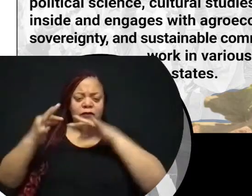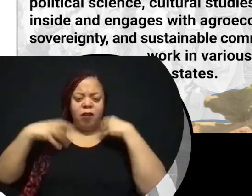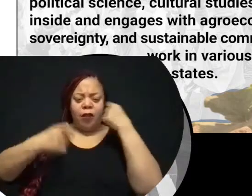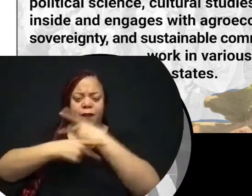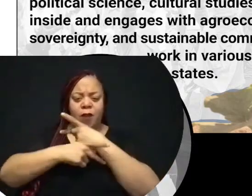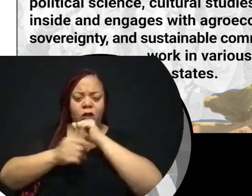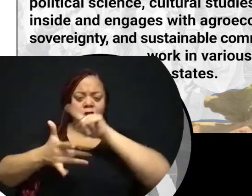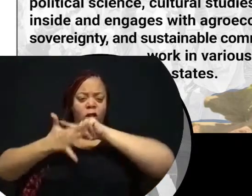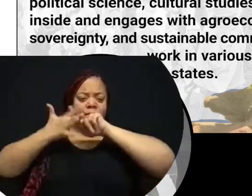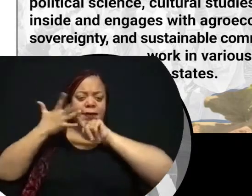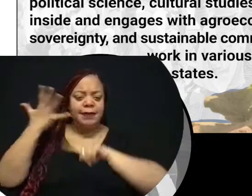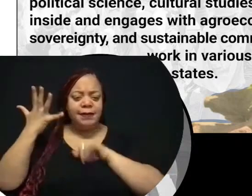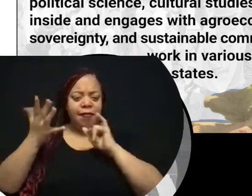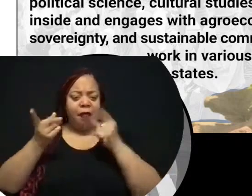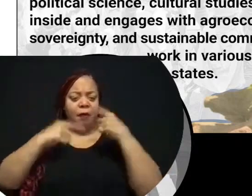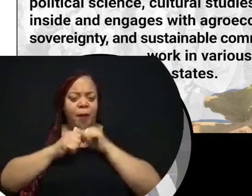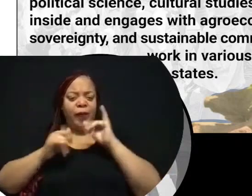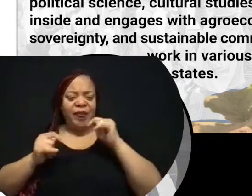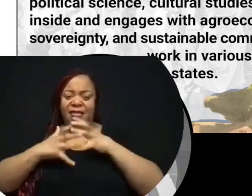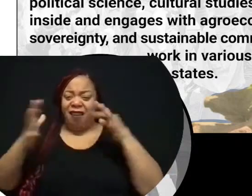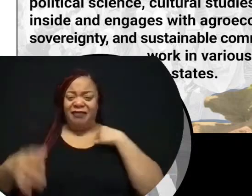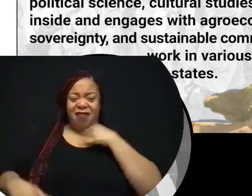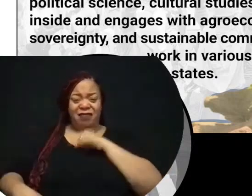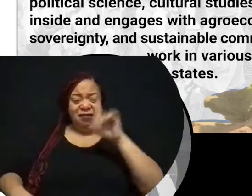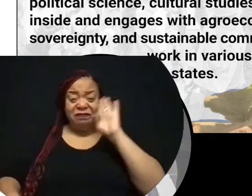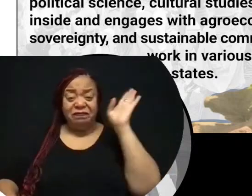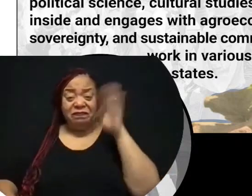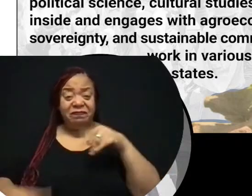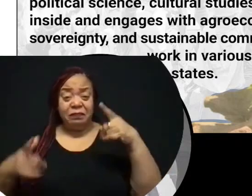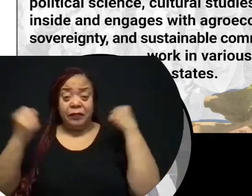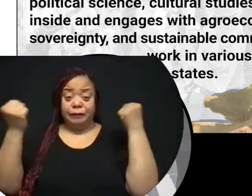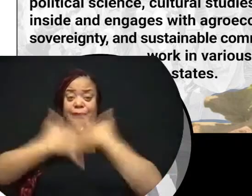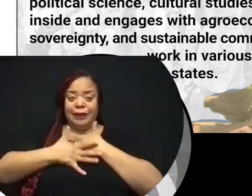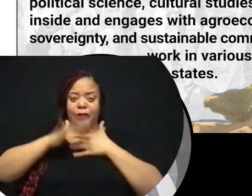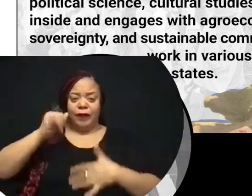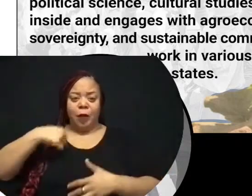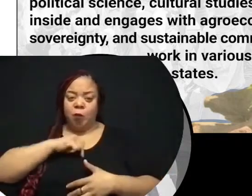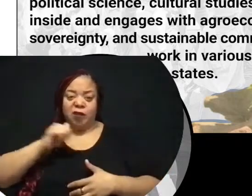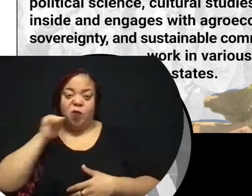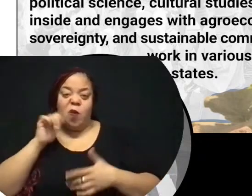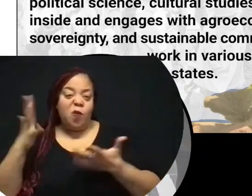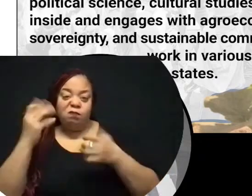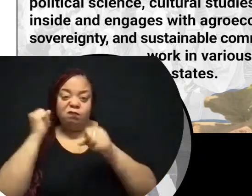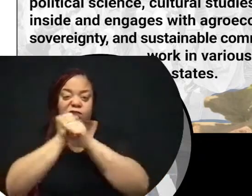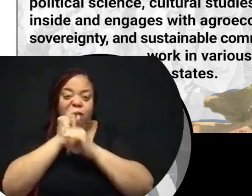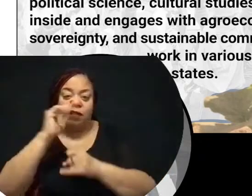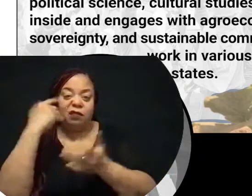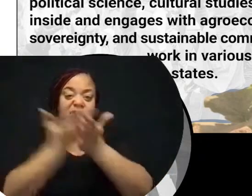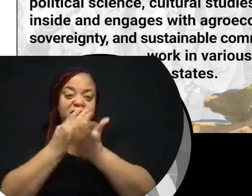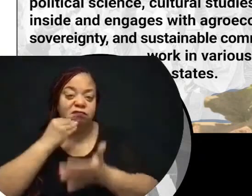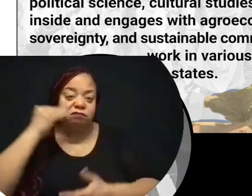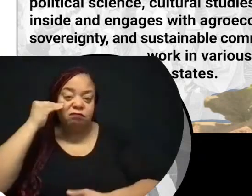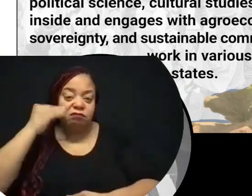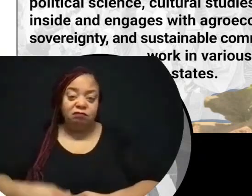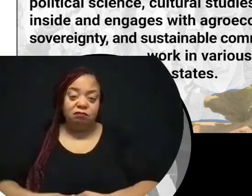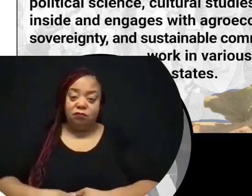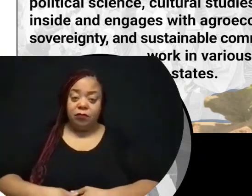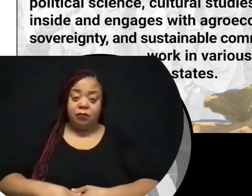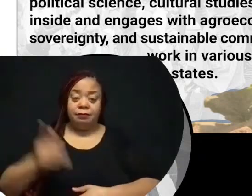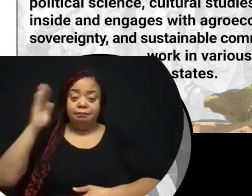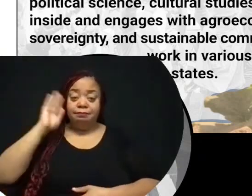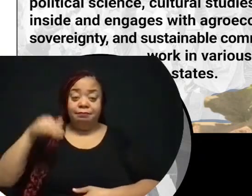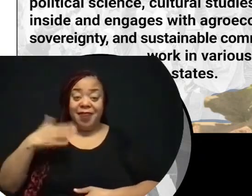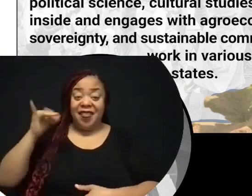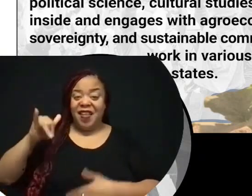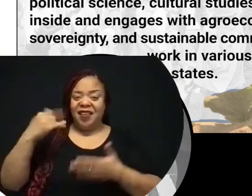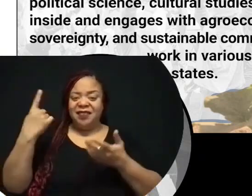an activist like myself, I have to do a lot of work, with my peers, what I'm saying? I'm letting them know, like,